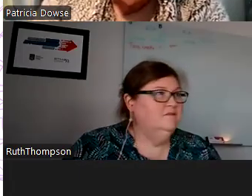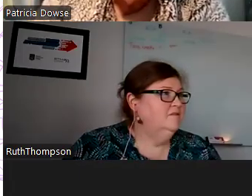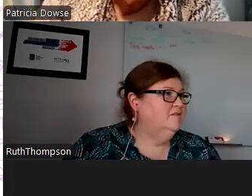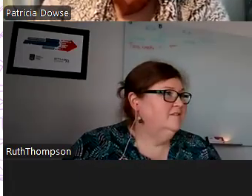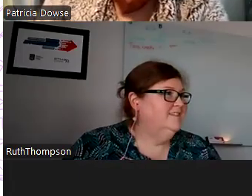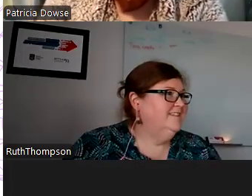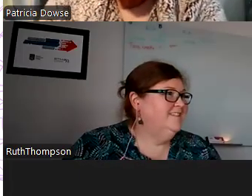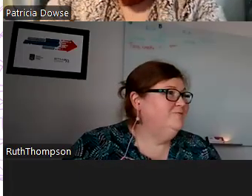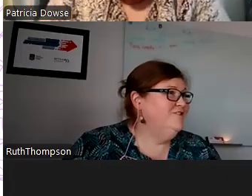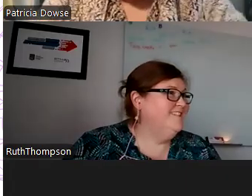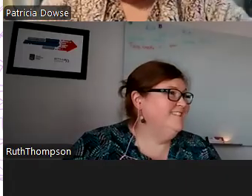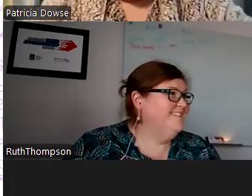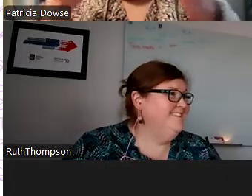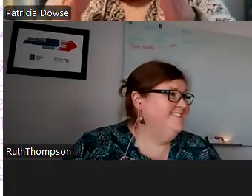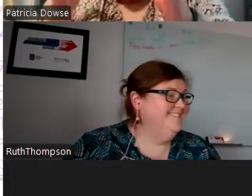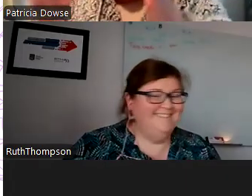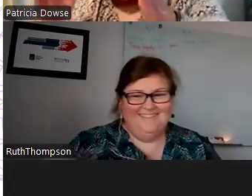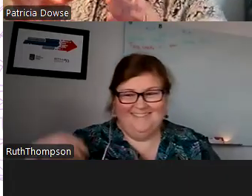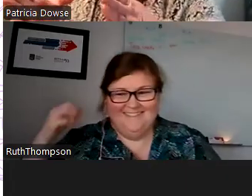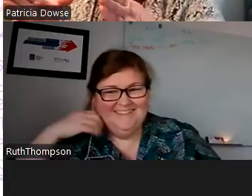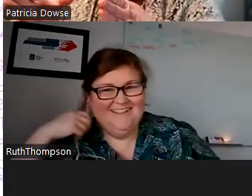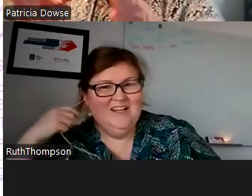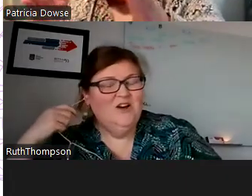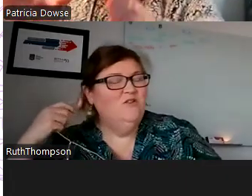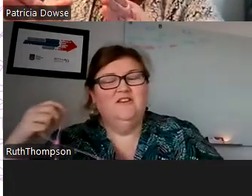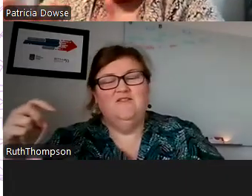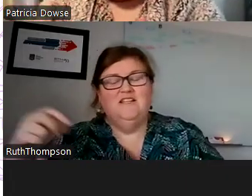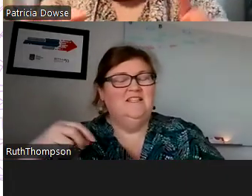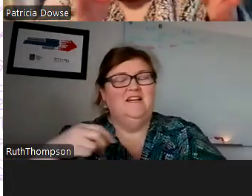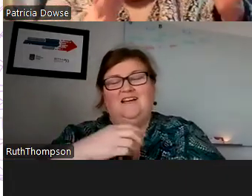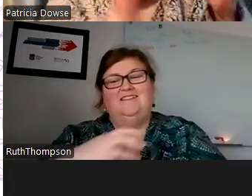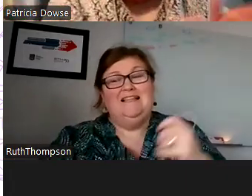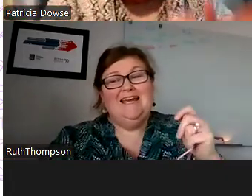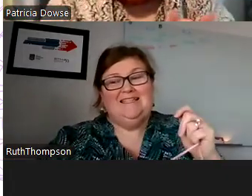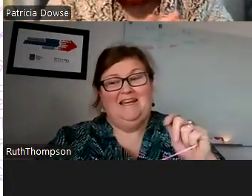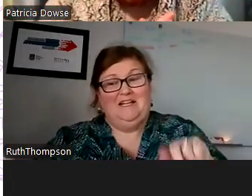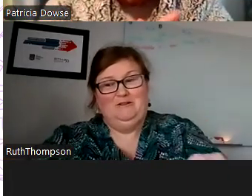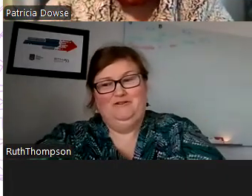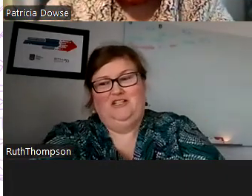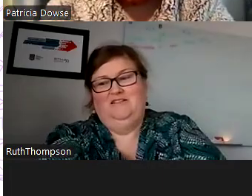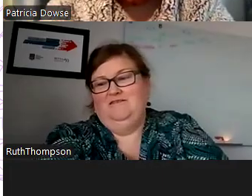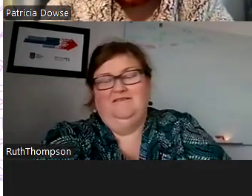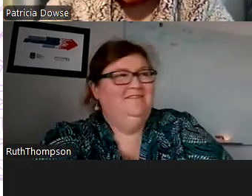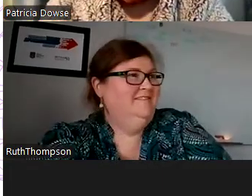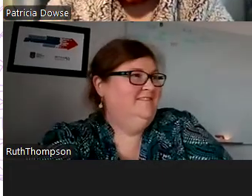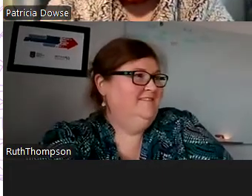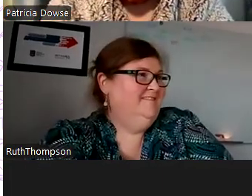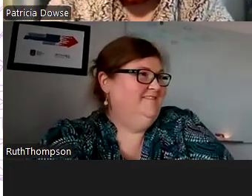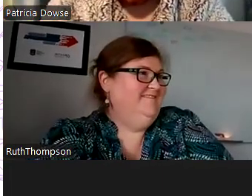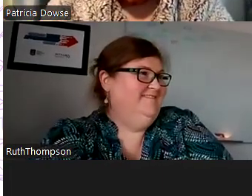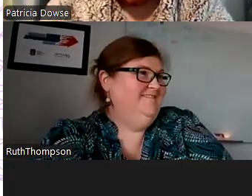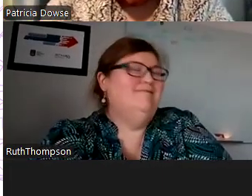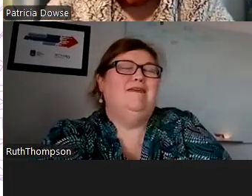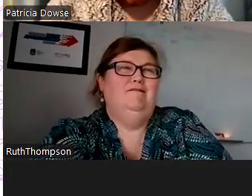before requiring a certification. We need to just make sure our language is demonstrative of what we expect others to do. That's all I'm going to say.